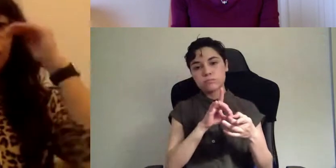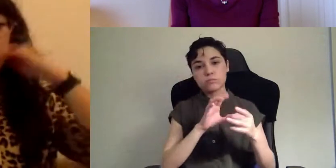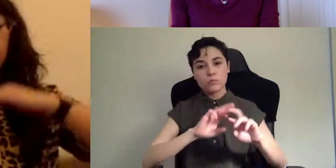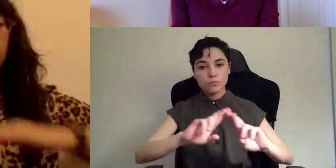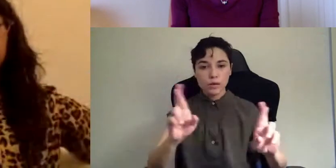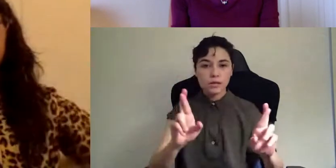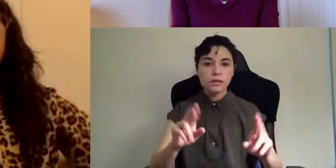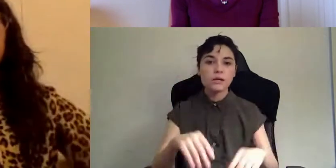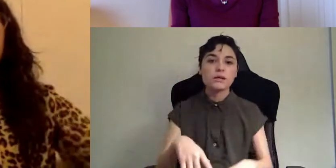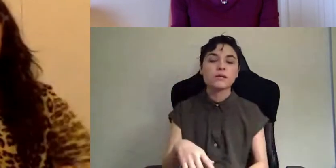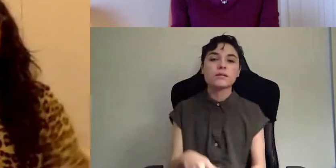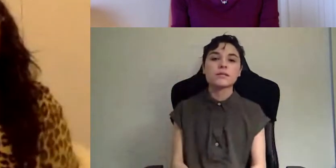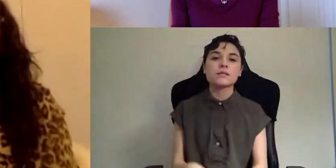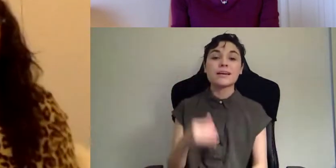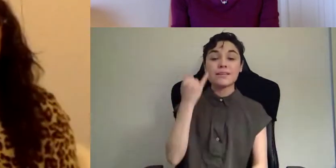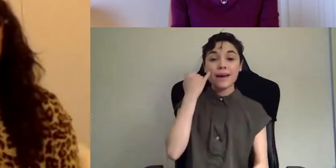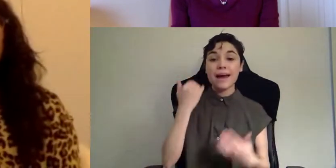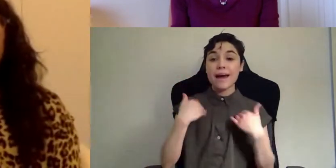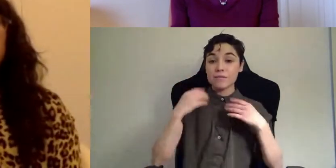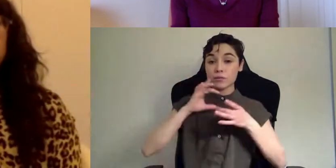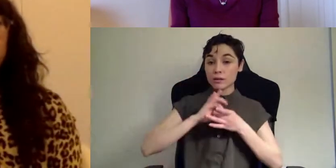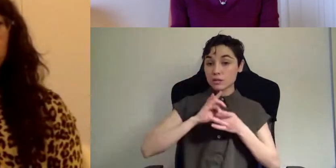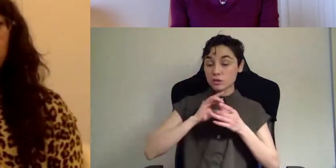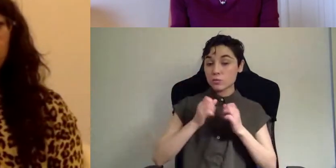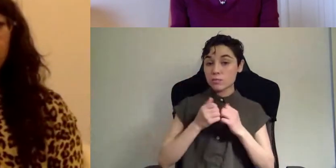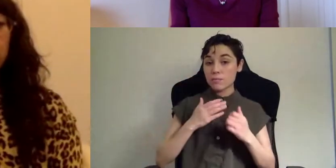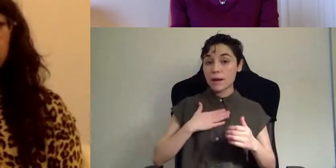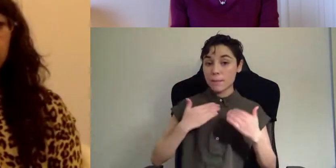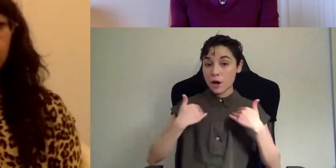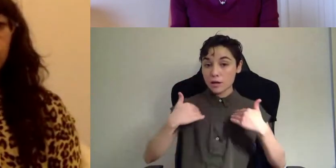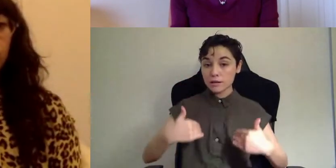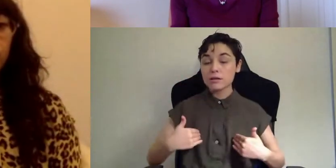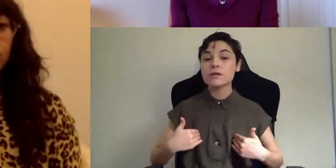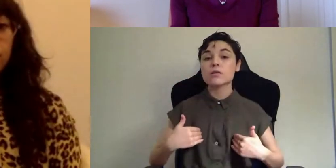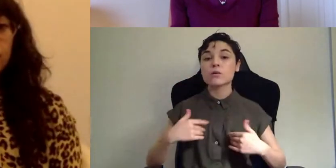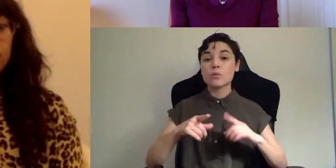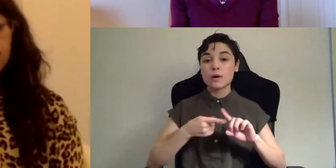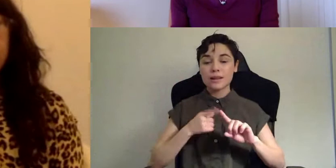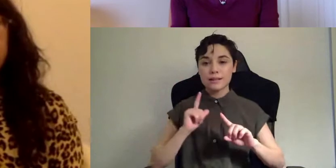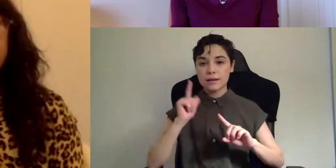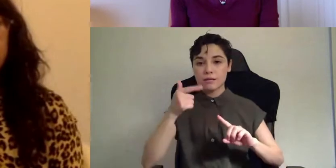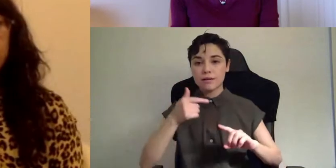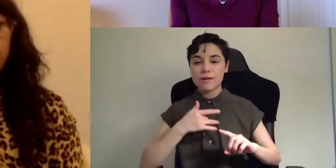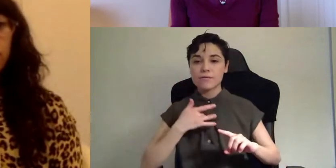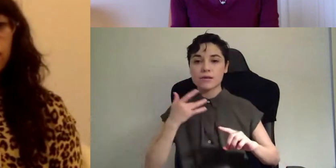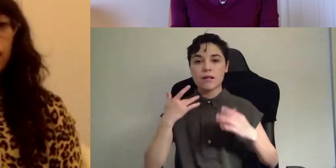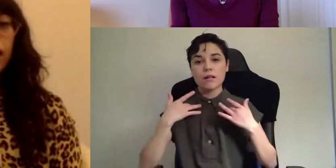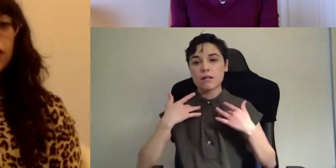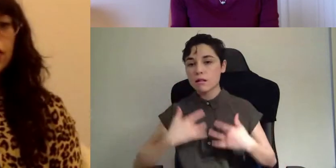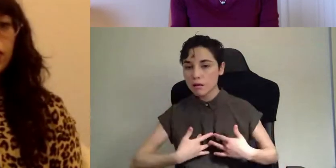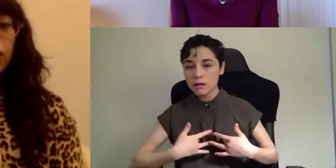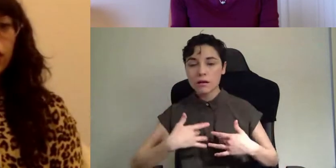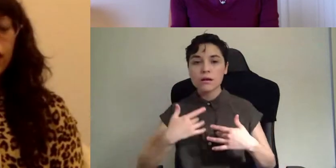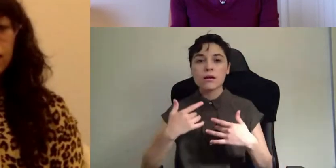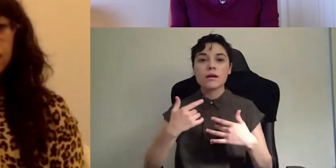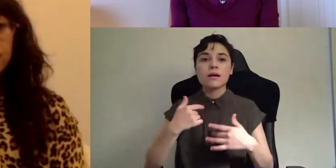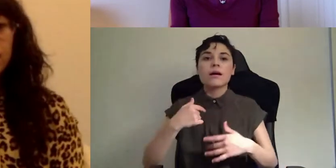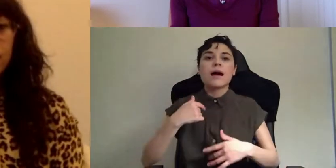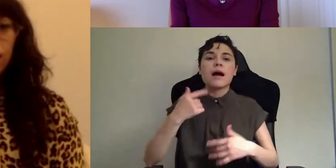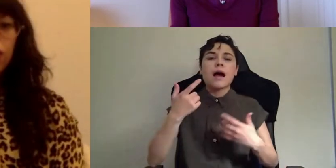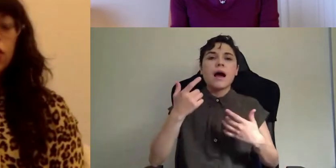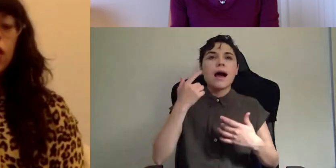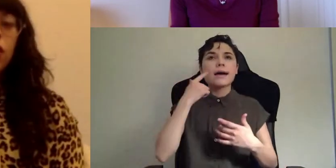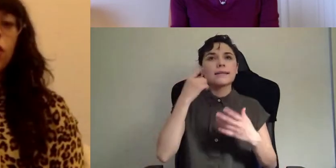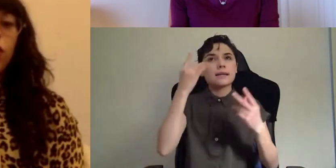body, if I feel myself from the neck down, I just know that I get to be more connected to myself. I know that I get to be more connected